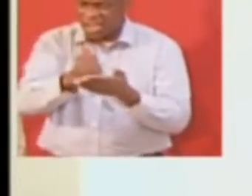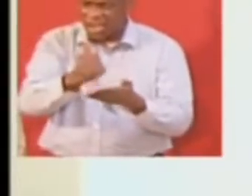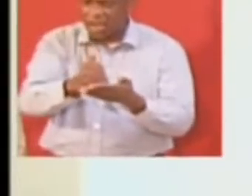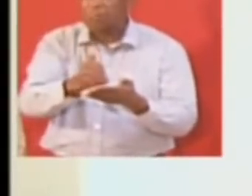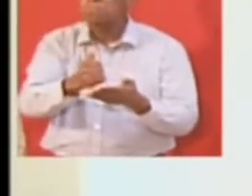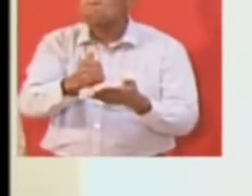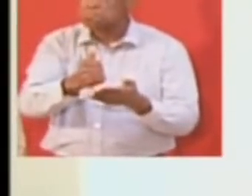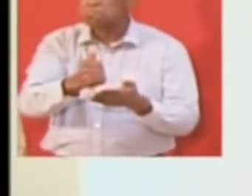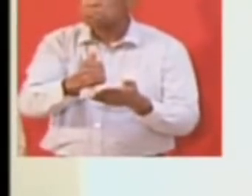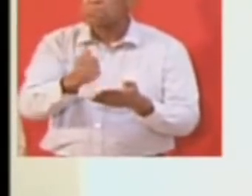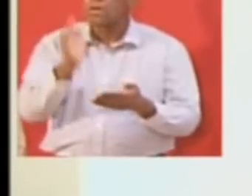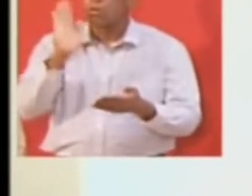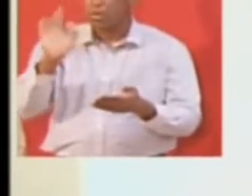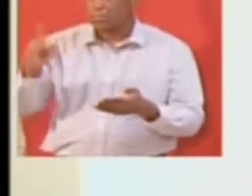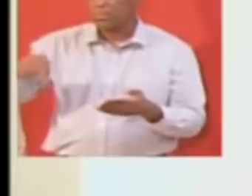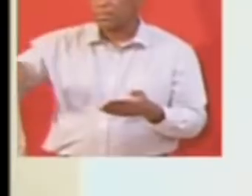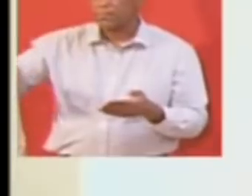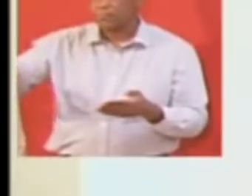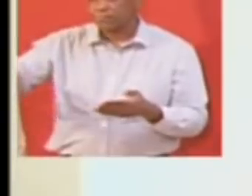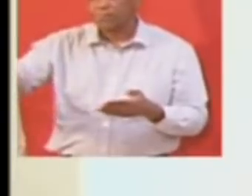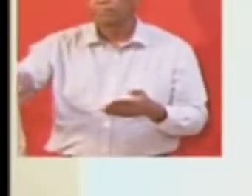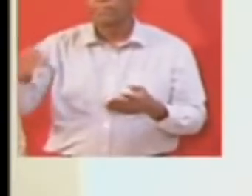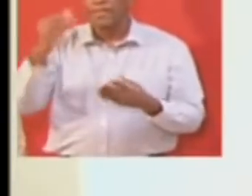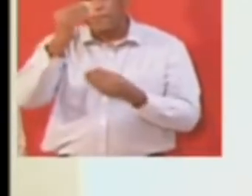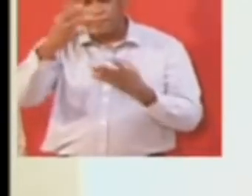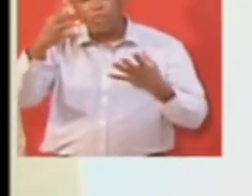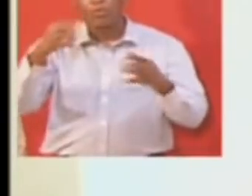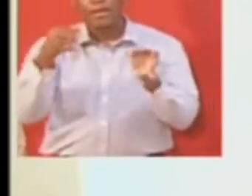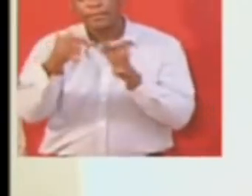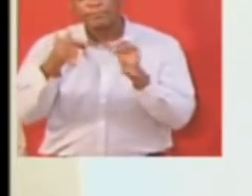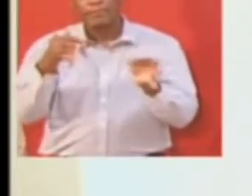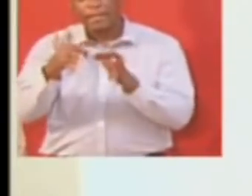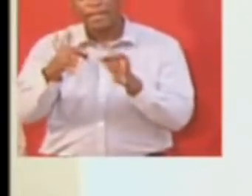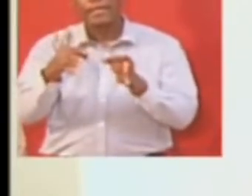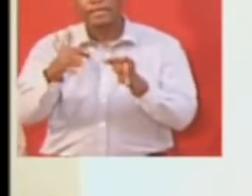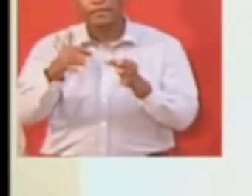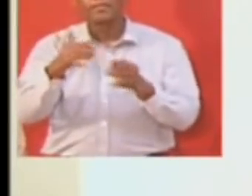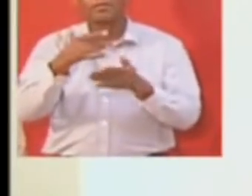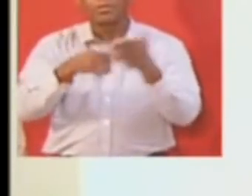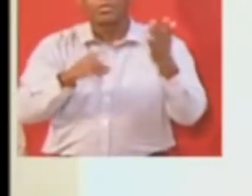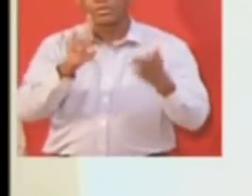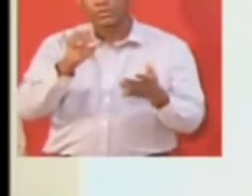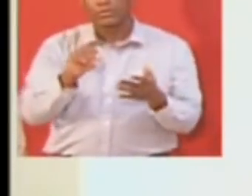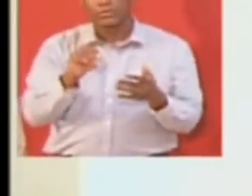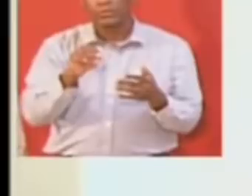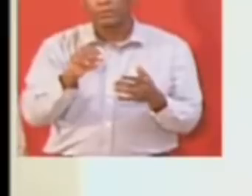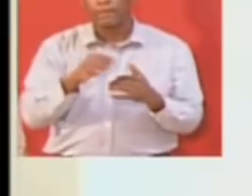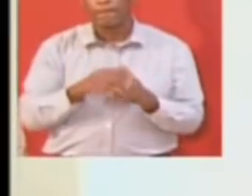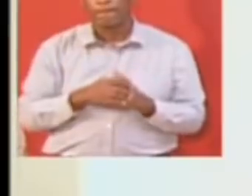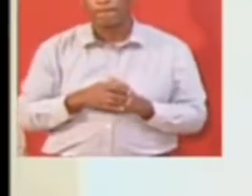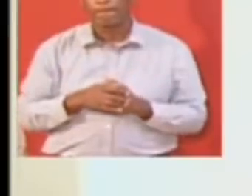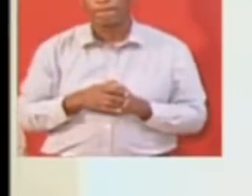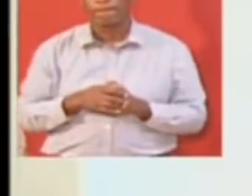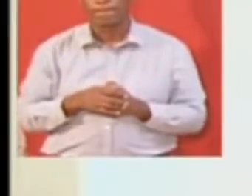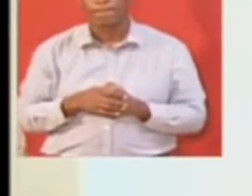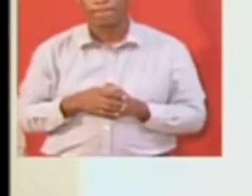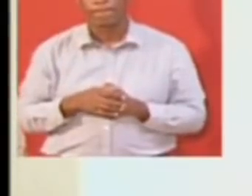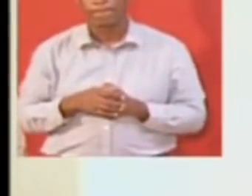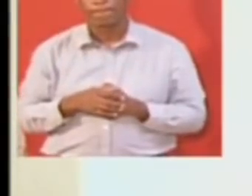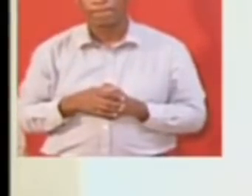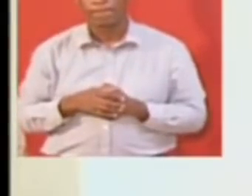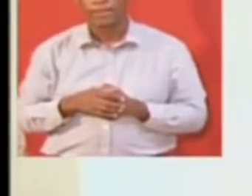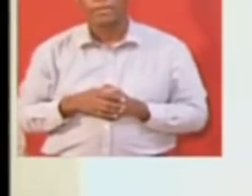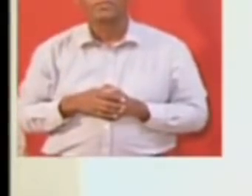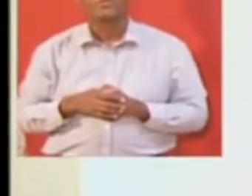is, how does the transport mesh with that? And until we get to a point where we are able to improve